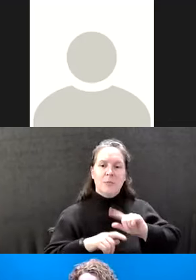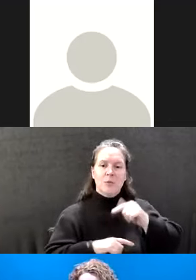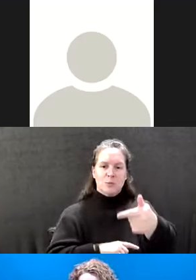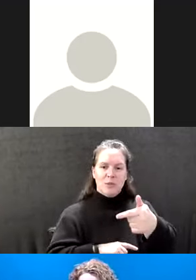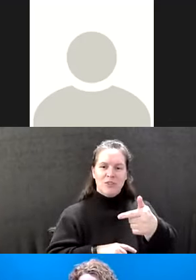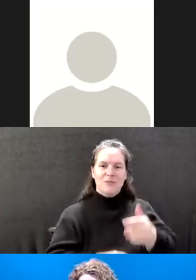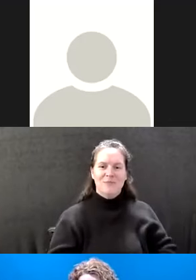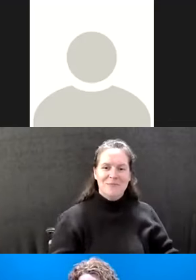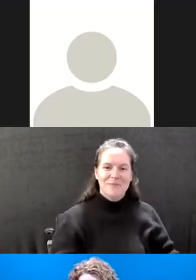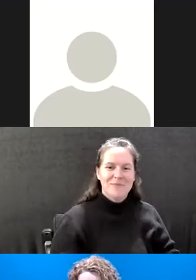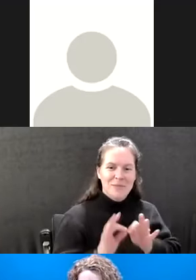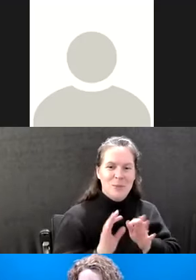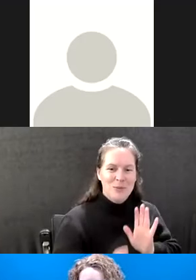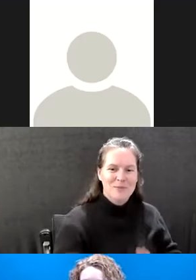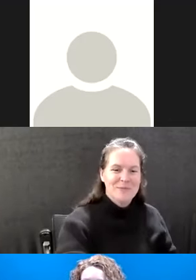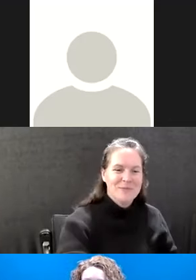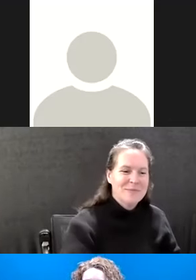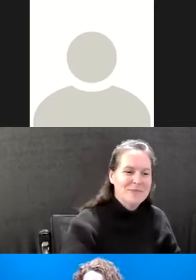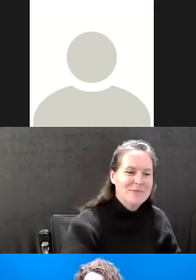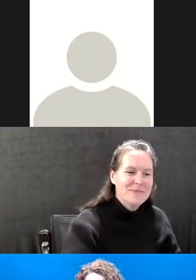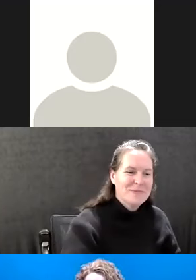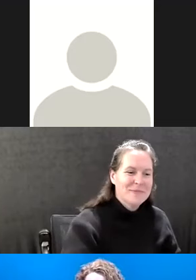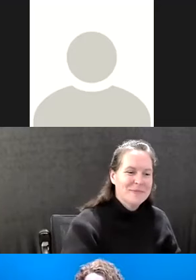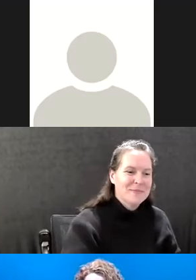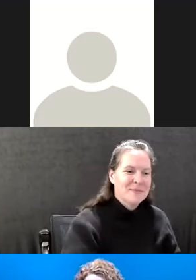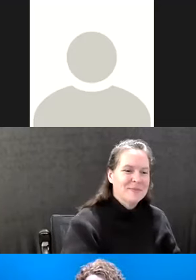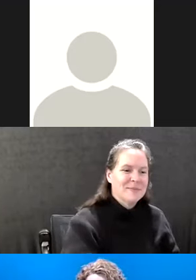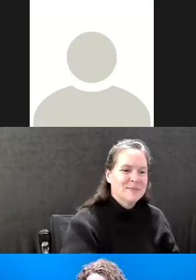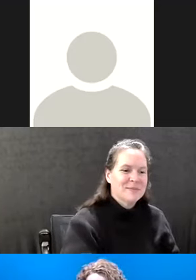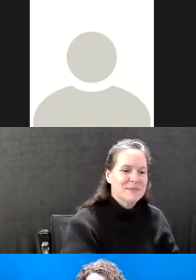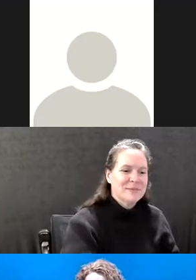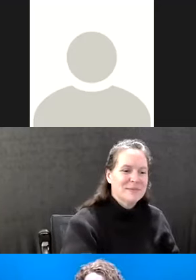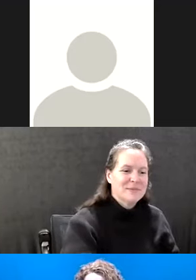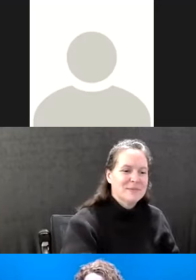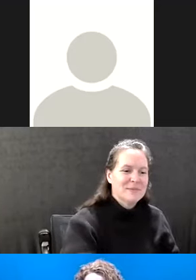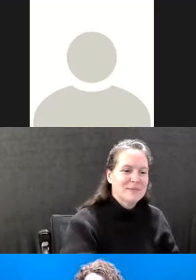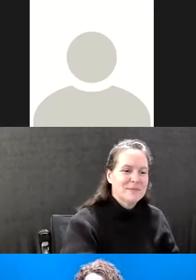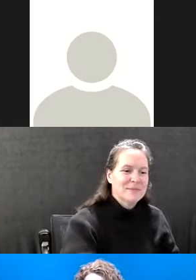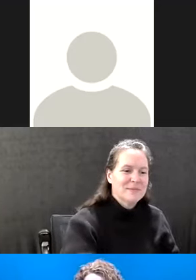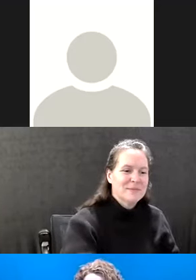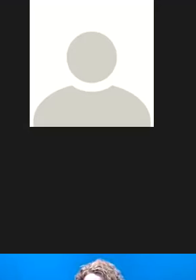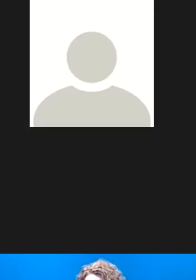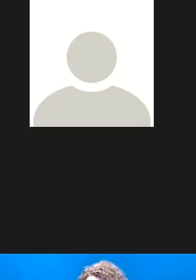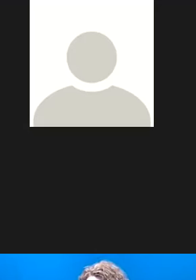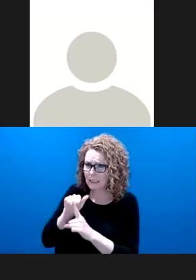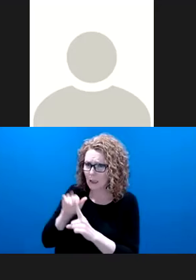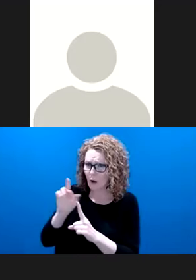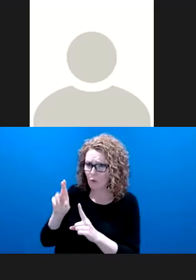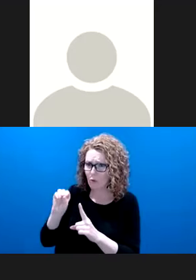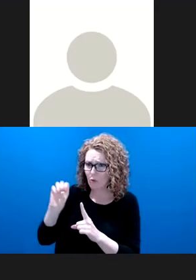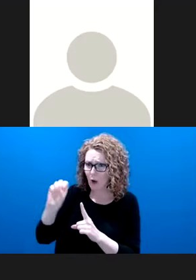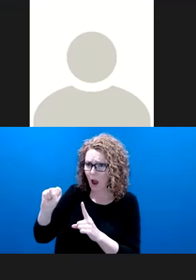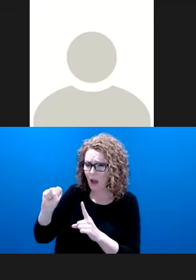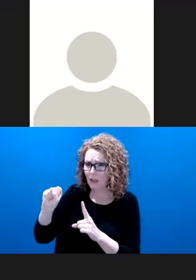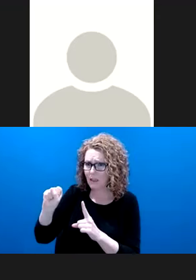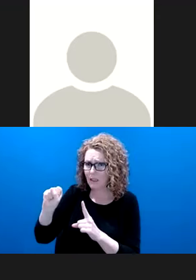Ross? And this is me being